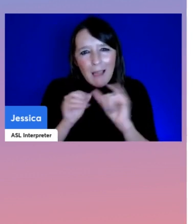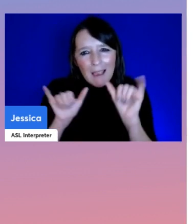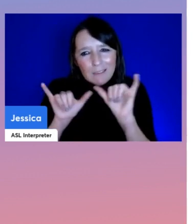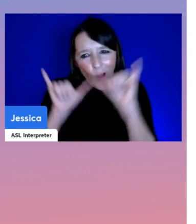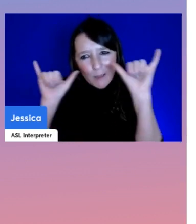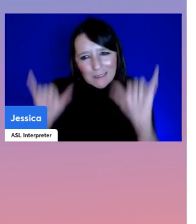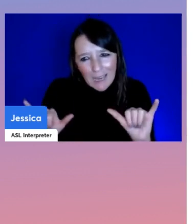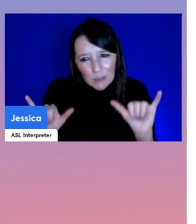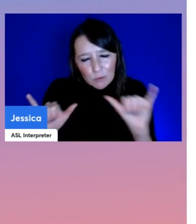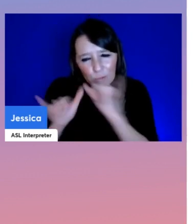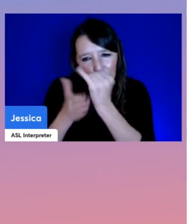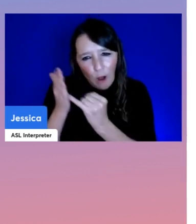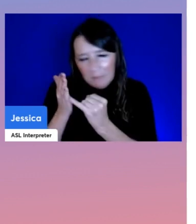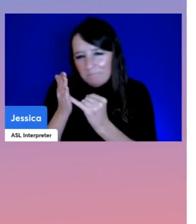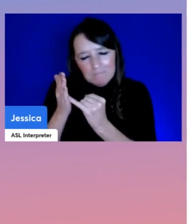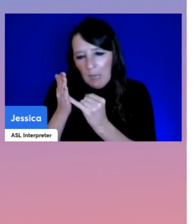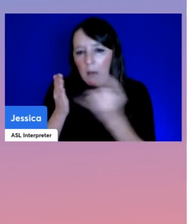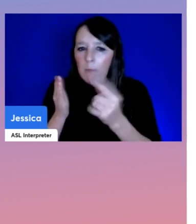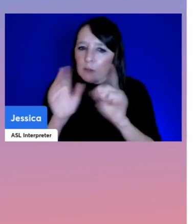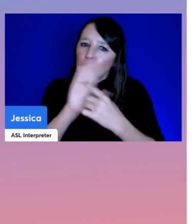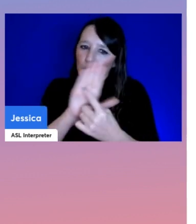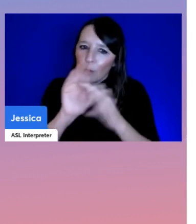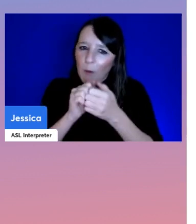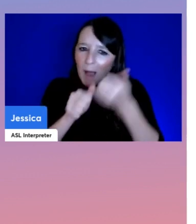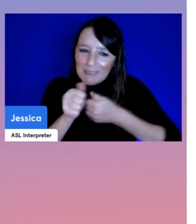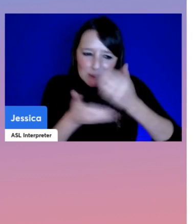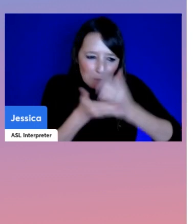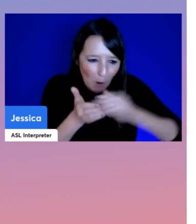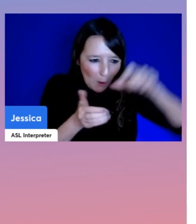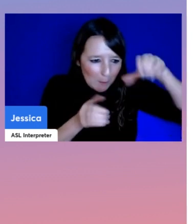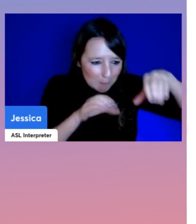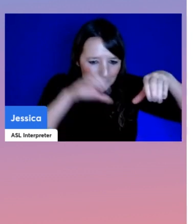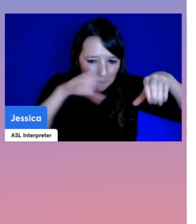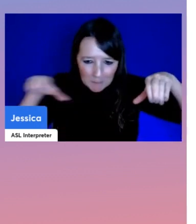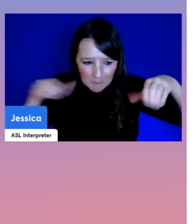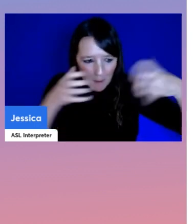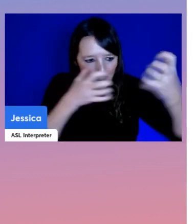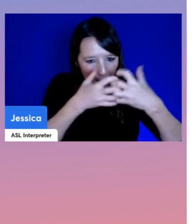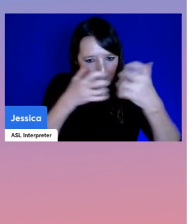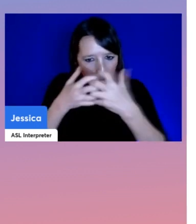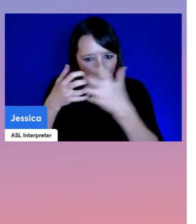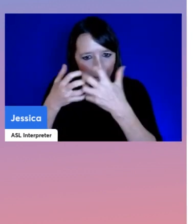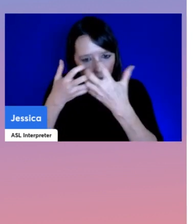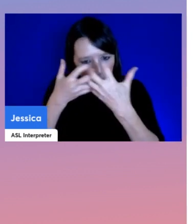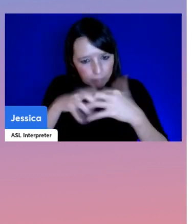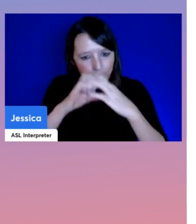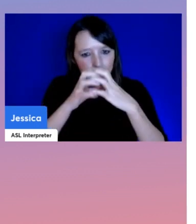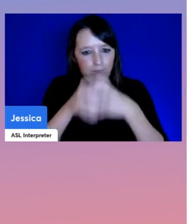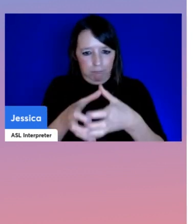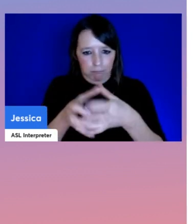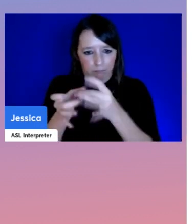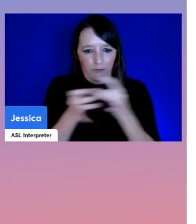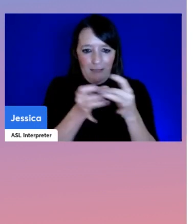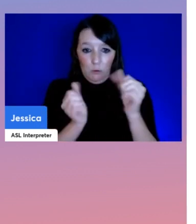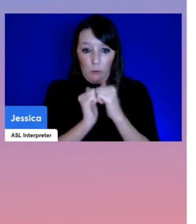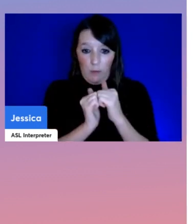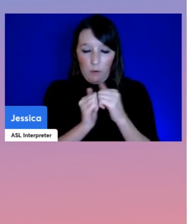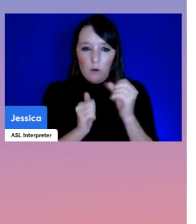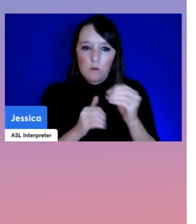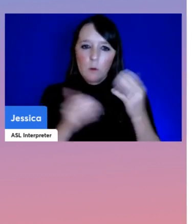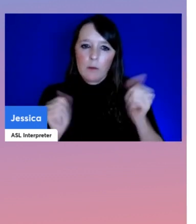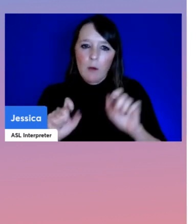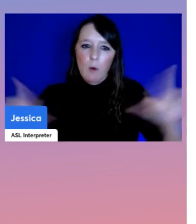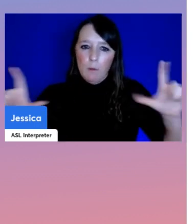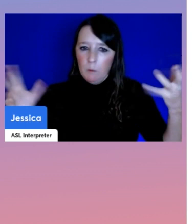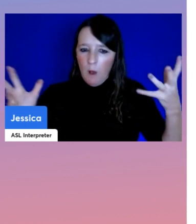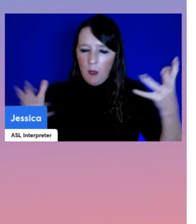how different components fit together. So the outer box is my resource group, and inside of my resource group I have